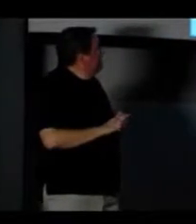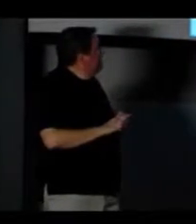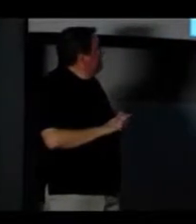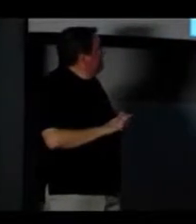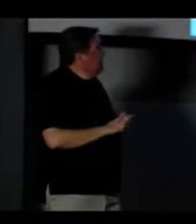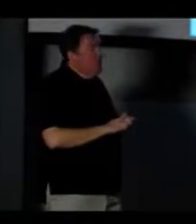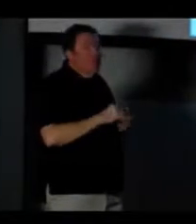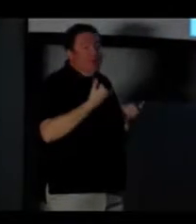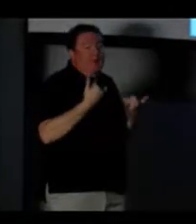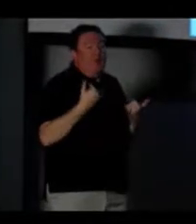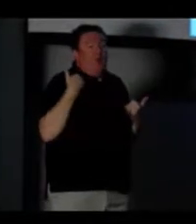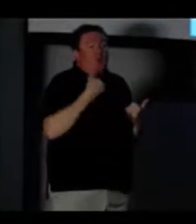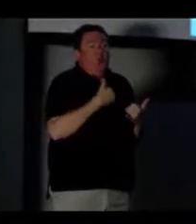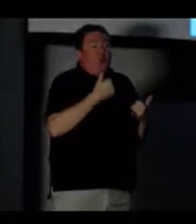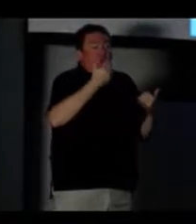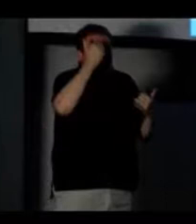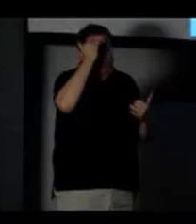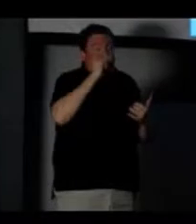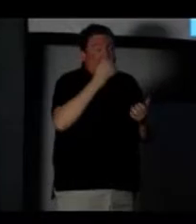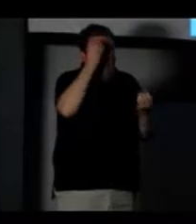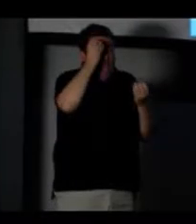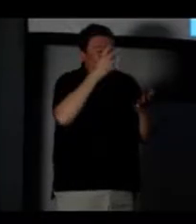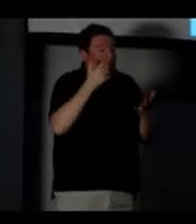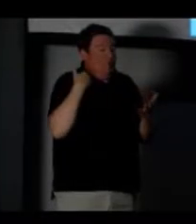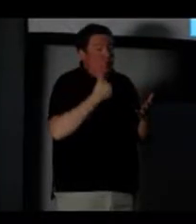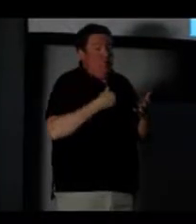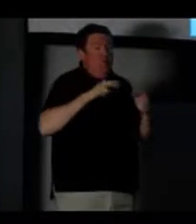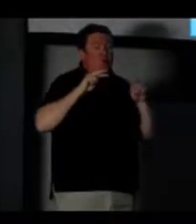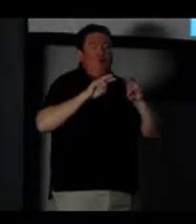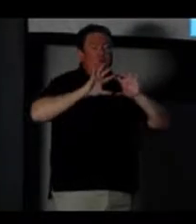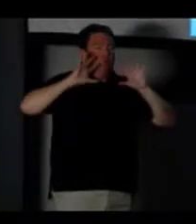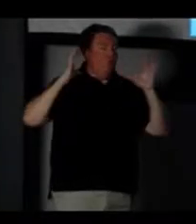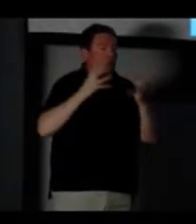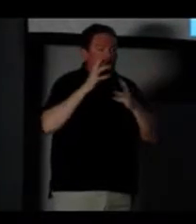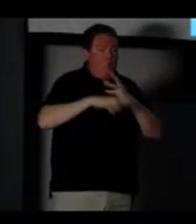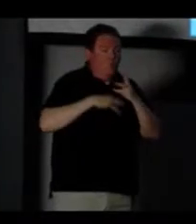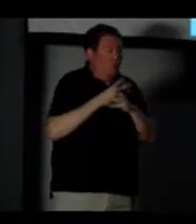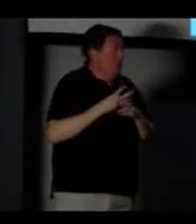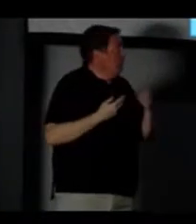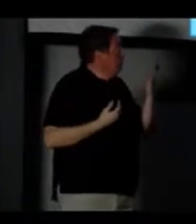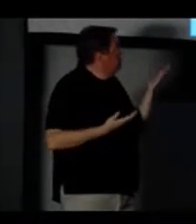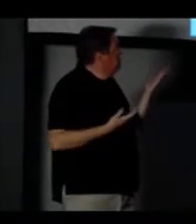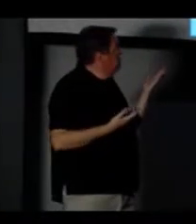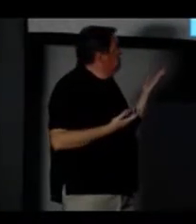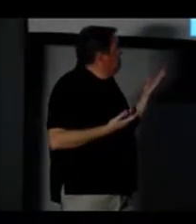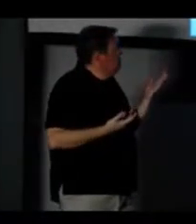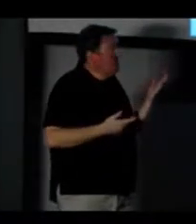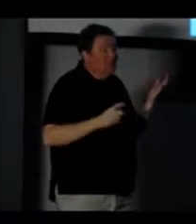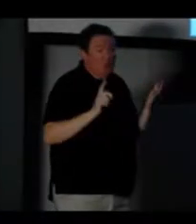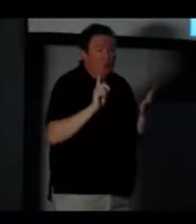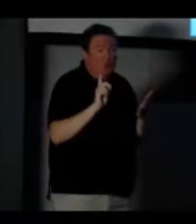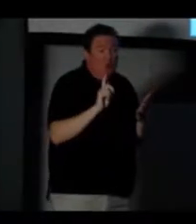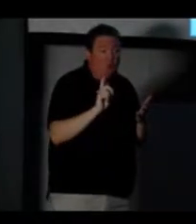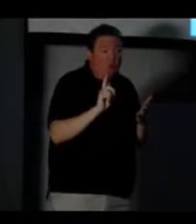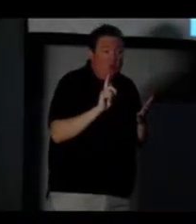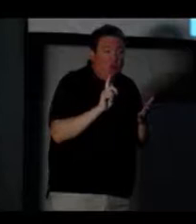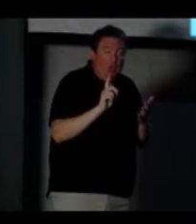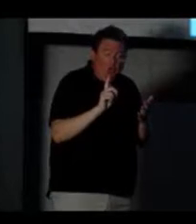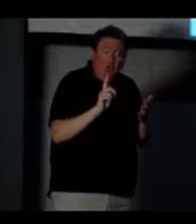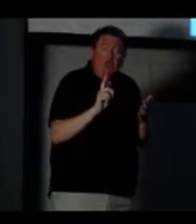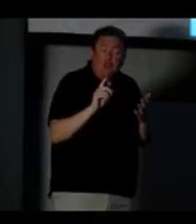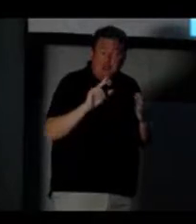Armed with that sort of information, of course, then you can start to look across the world and figure out which areas of the world have retained most